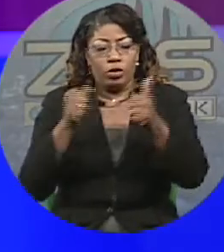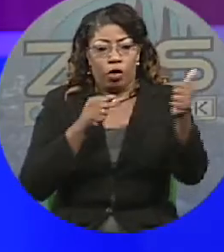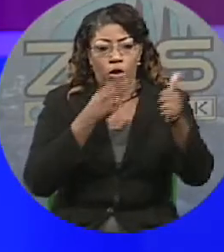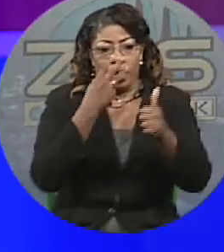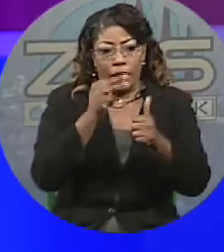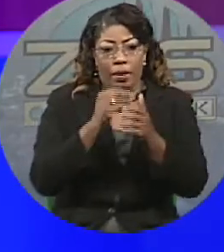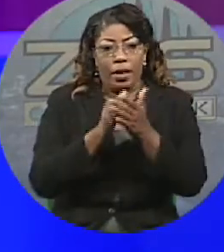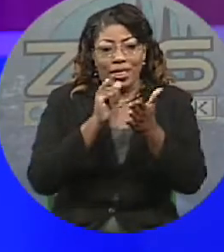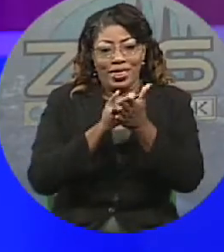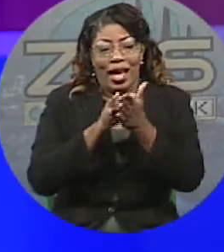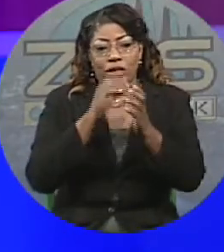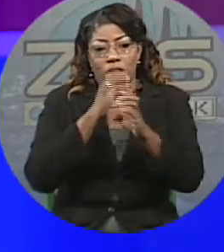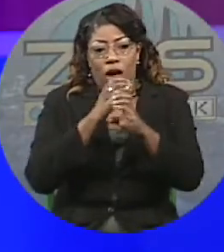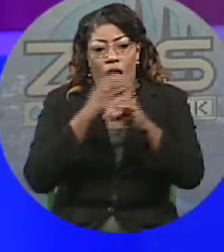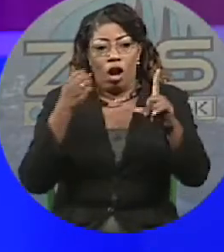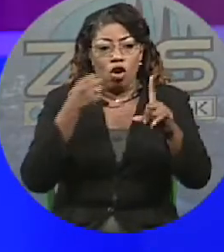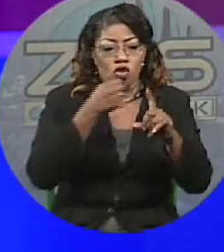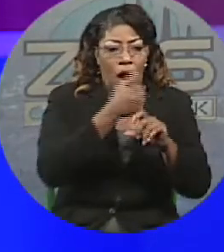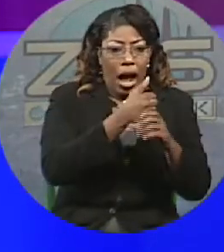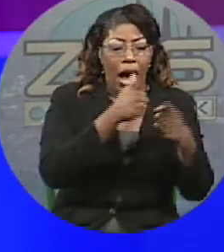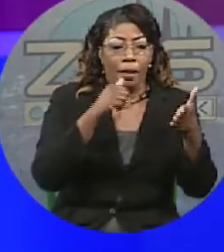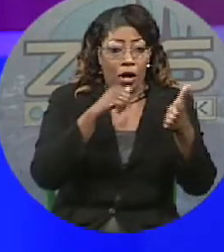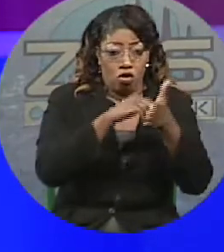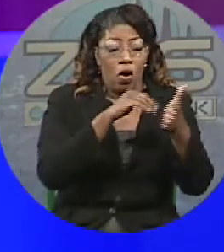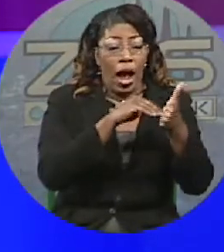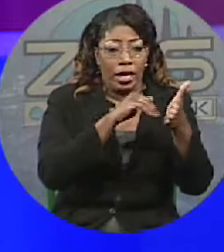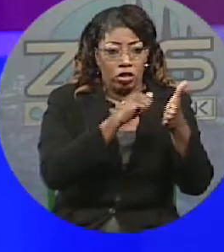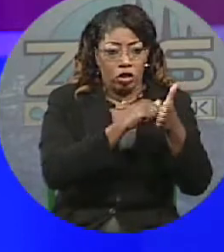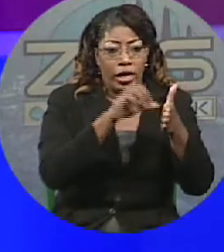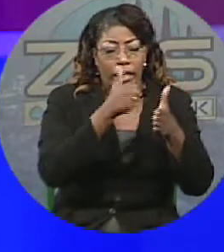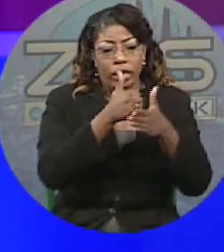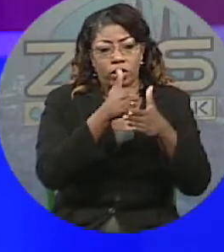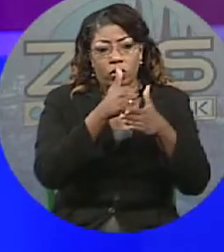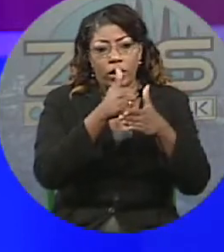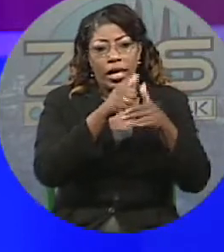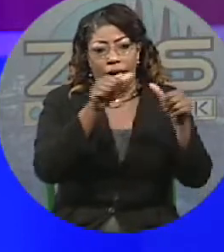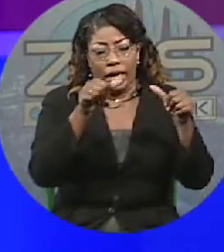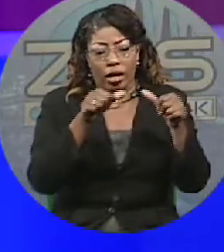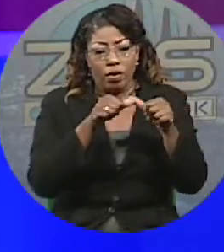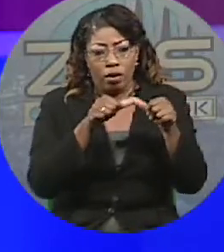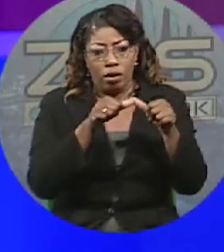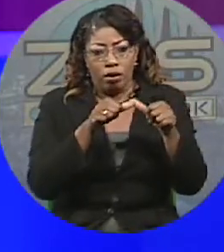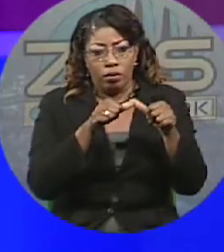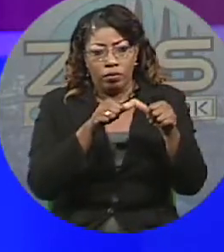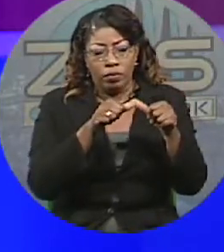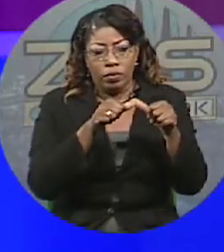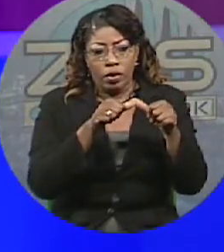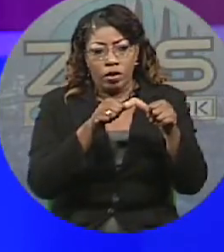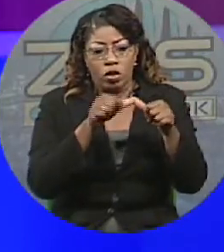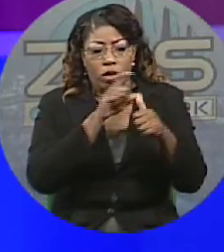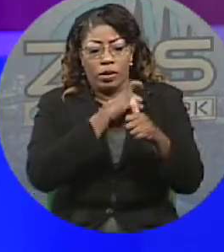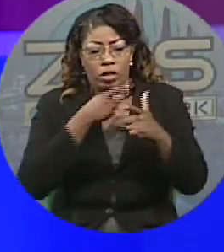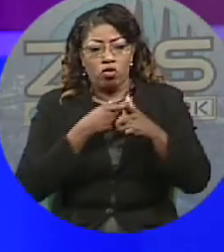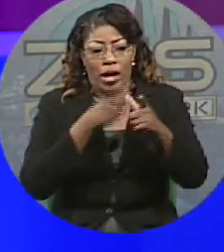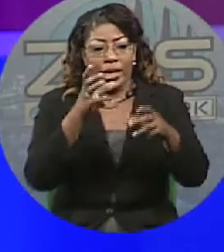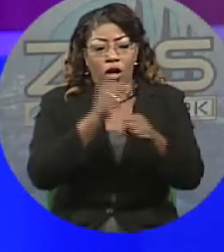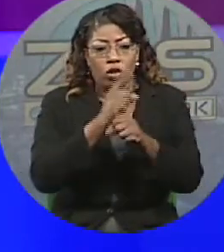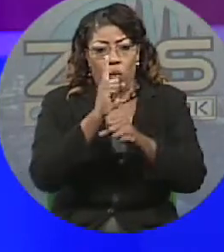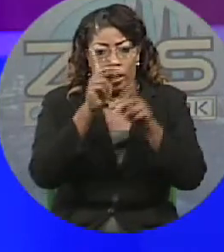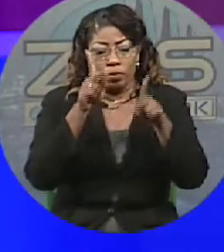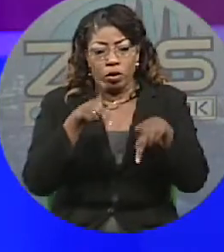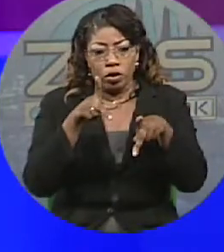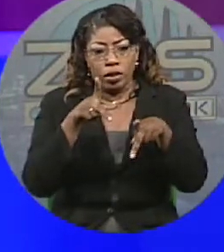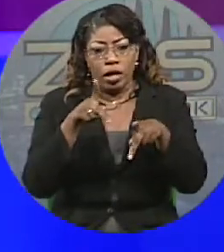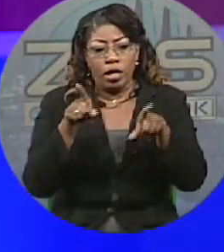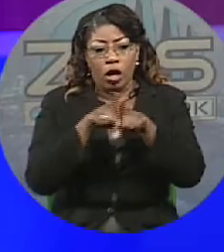vehicle. Police say at that point, the culprits jumped out of the car and ran. Authorities were able to catch one of the suspects, and they say a